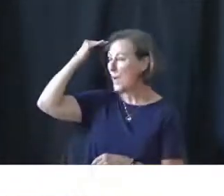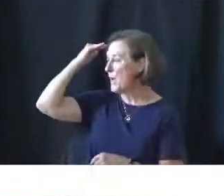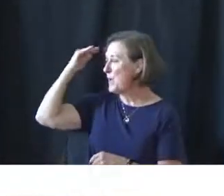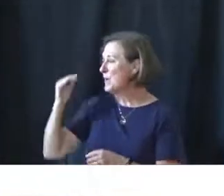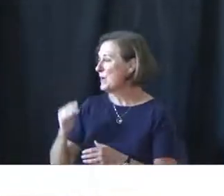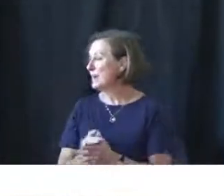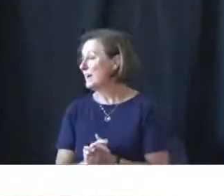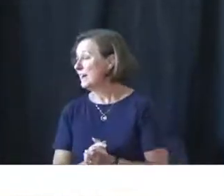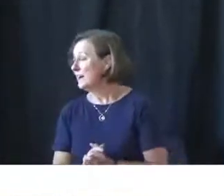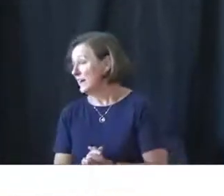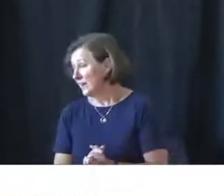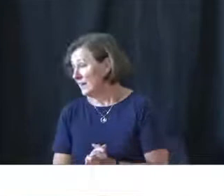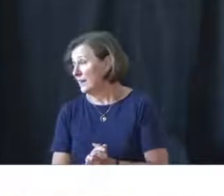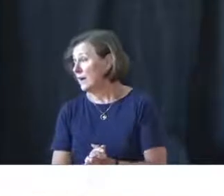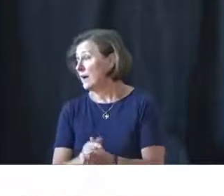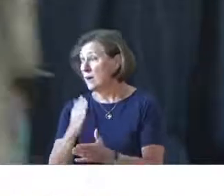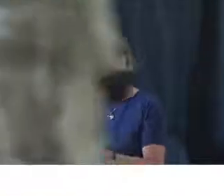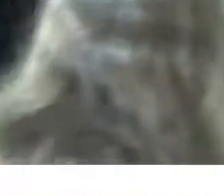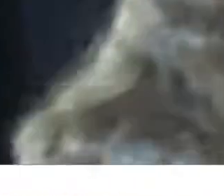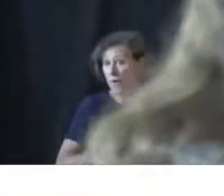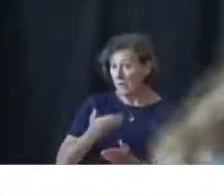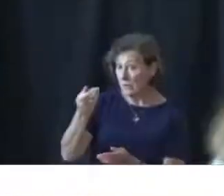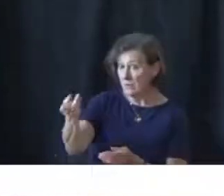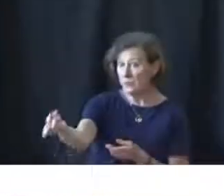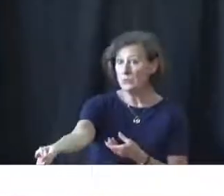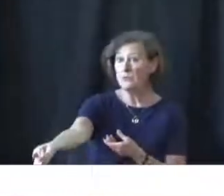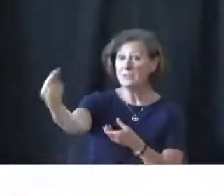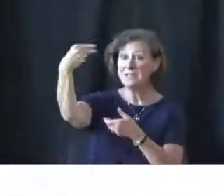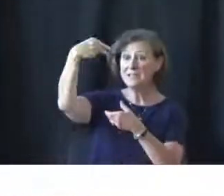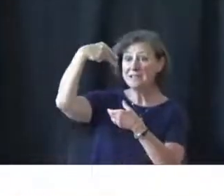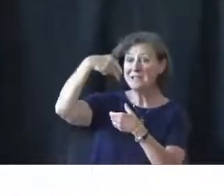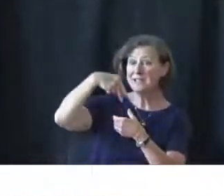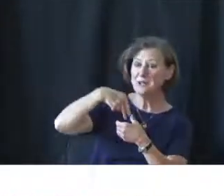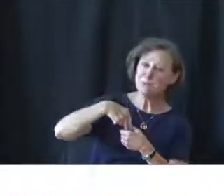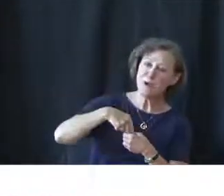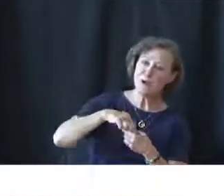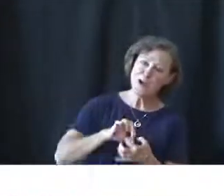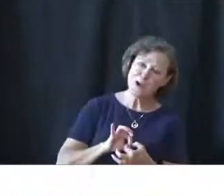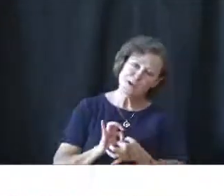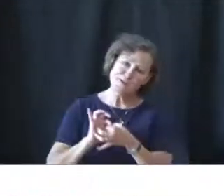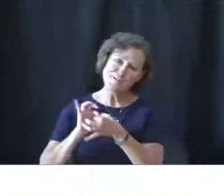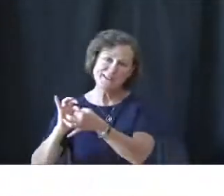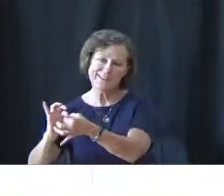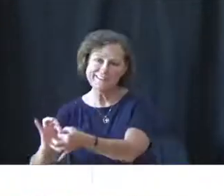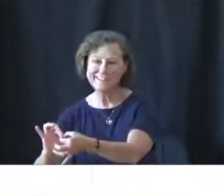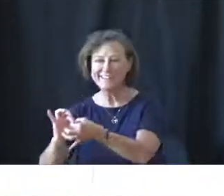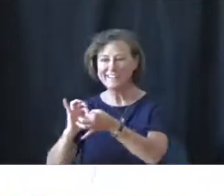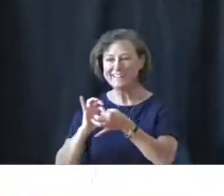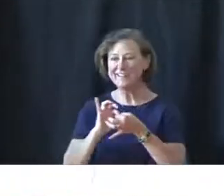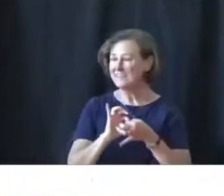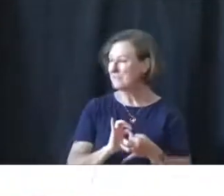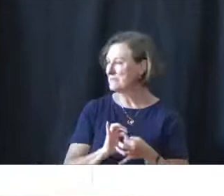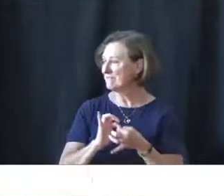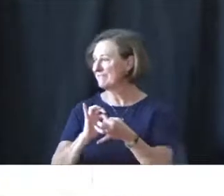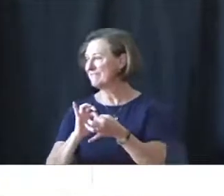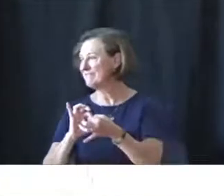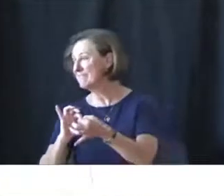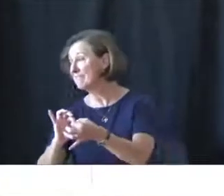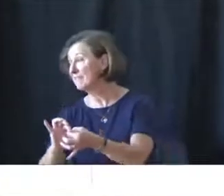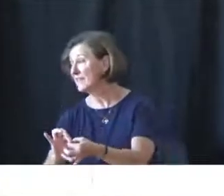know. Make it part of you to be a part of me.